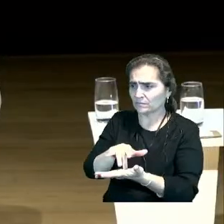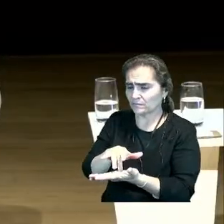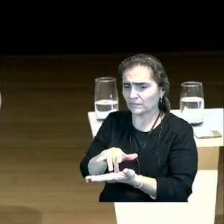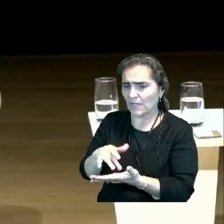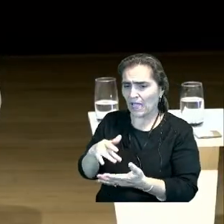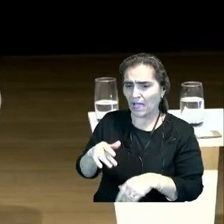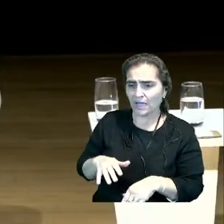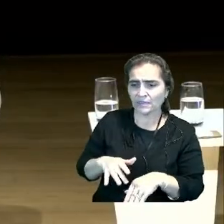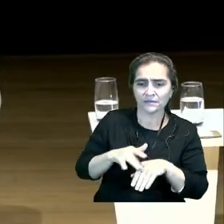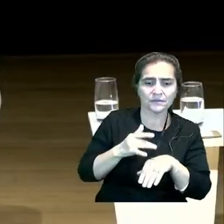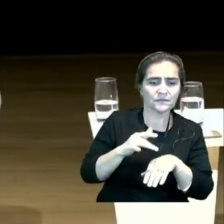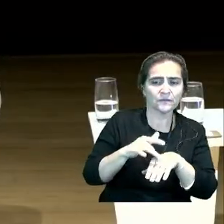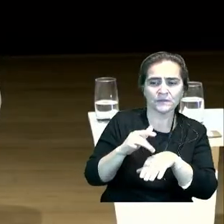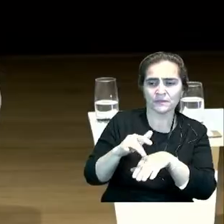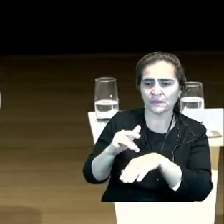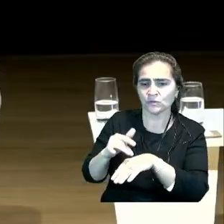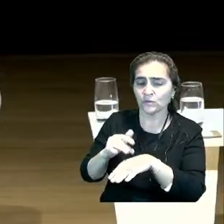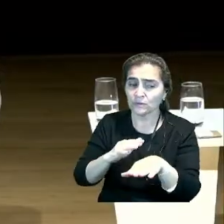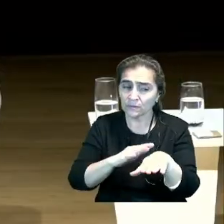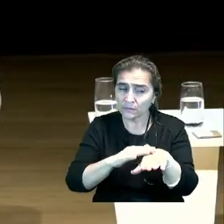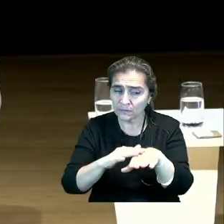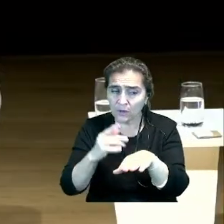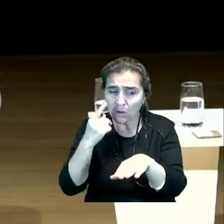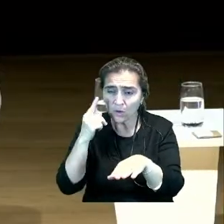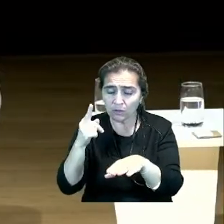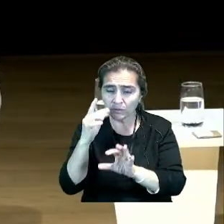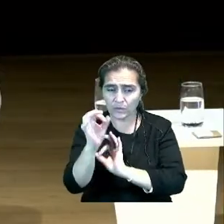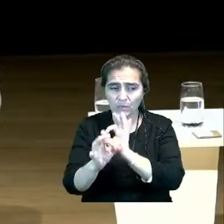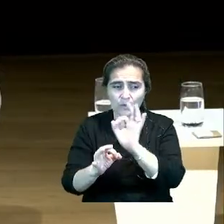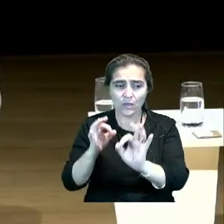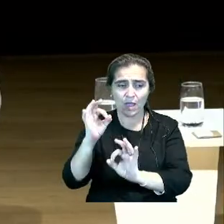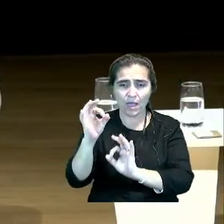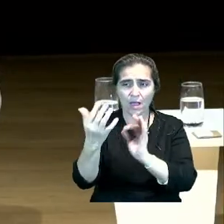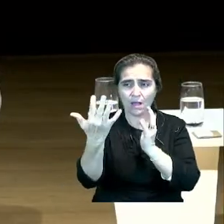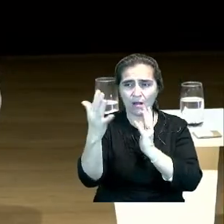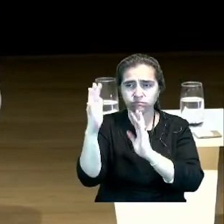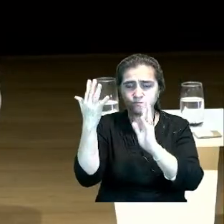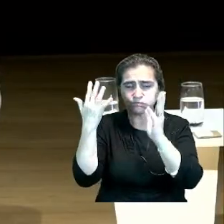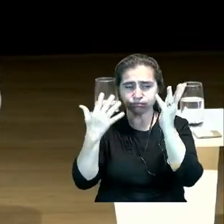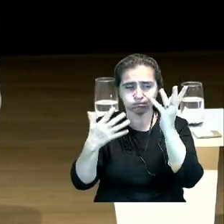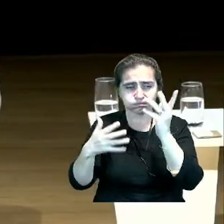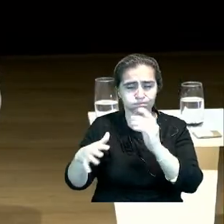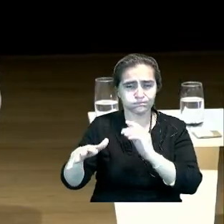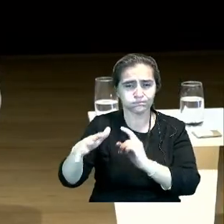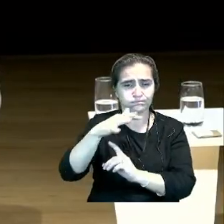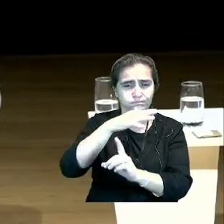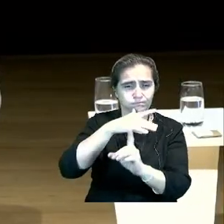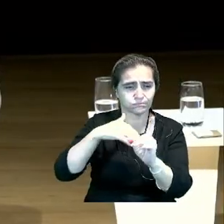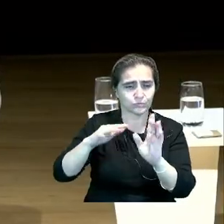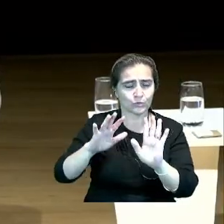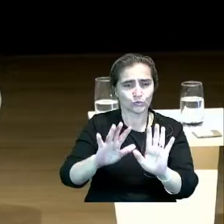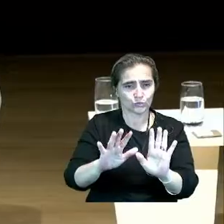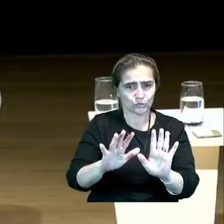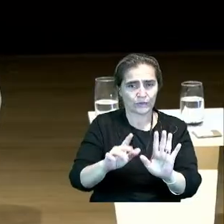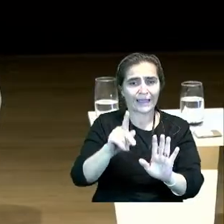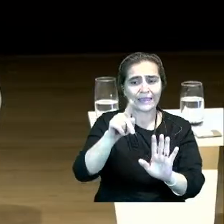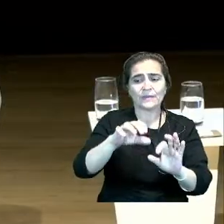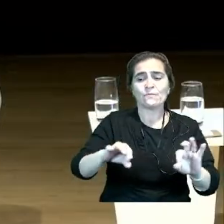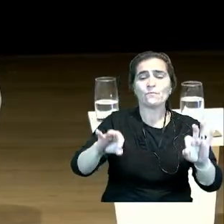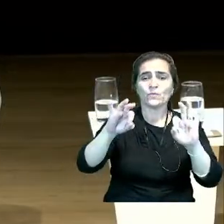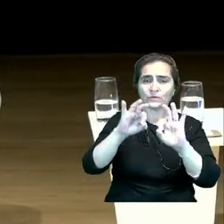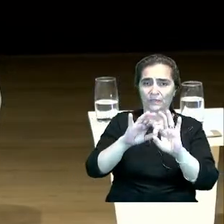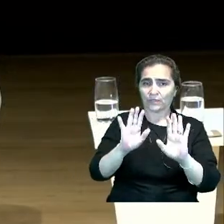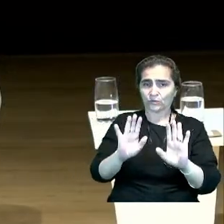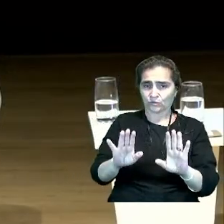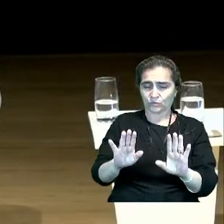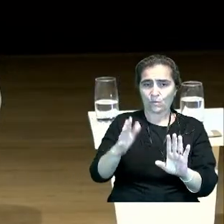tourist is trying not to affect the ecosystem he's visiting. But they also need to be socially responsible, because the